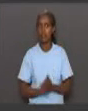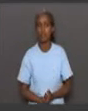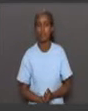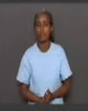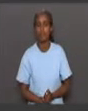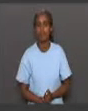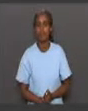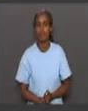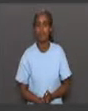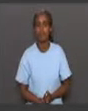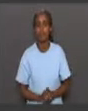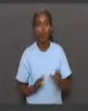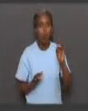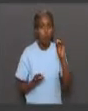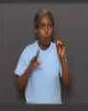CD.